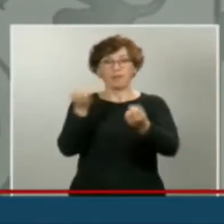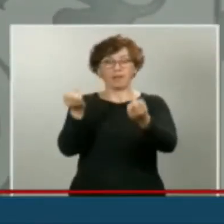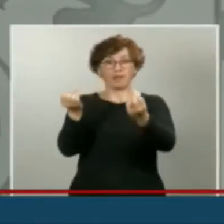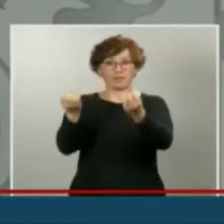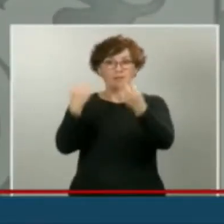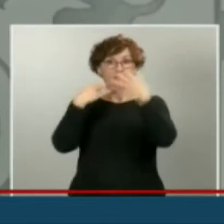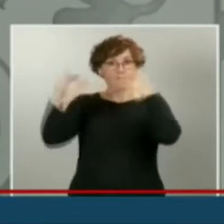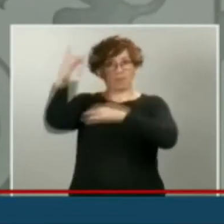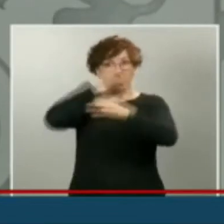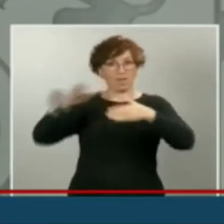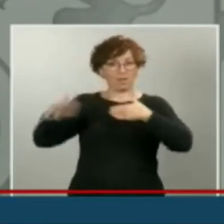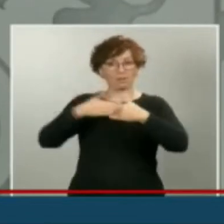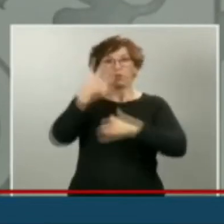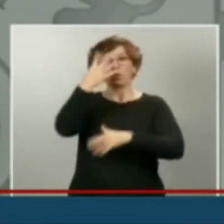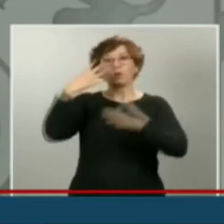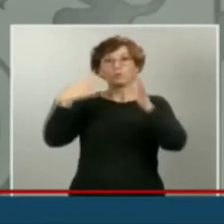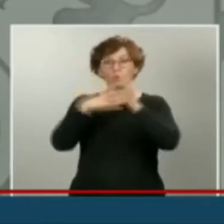recorded